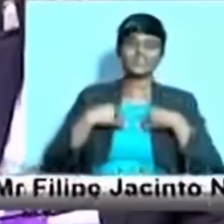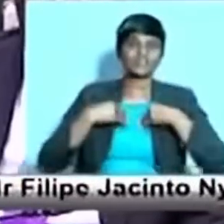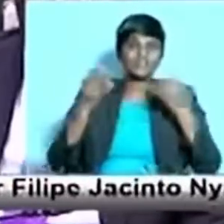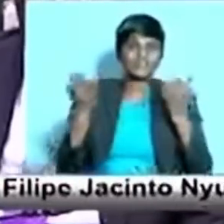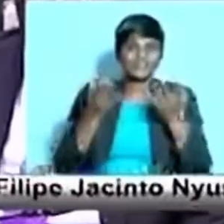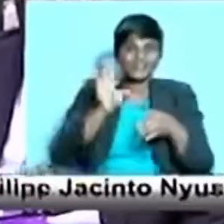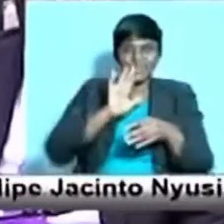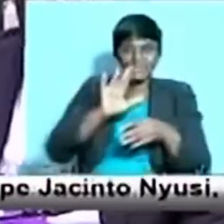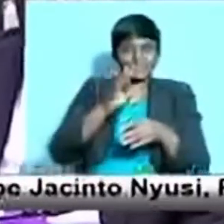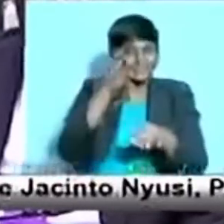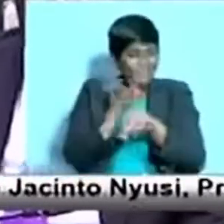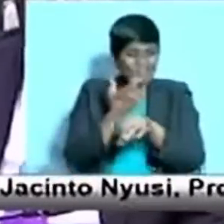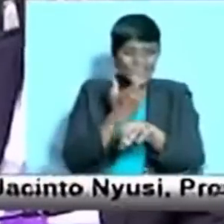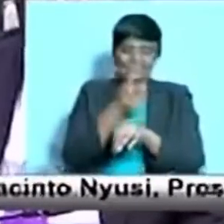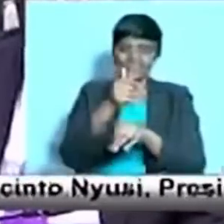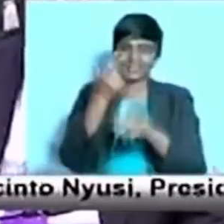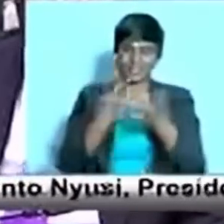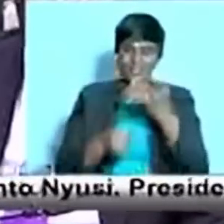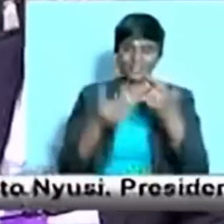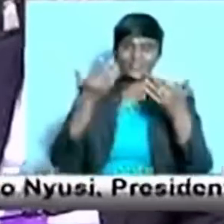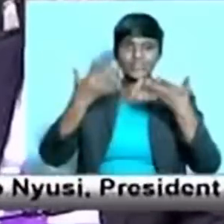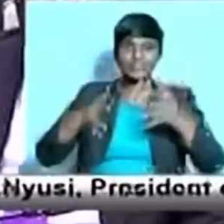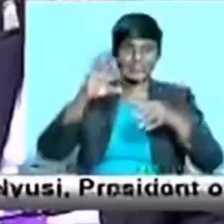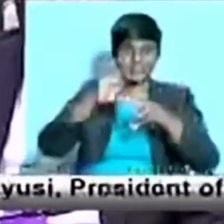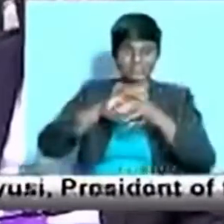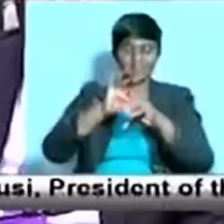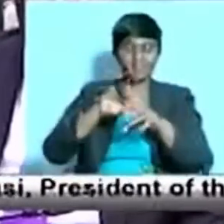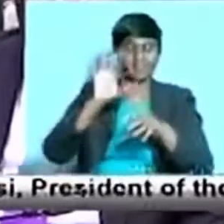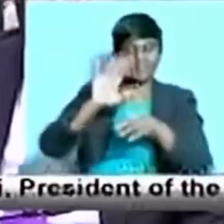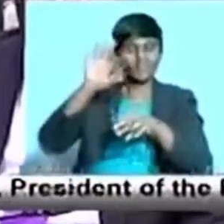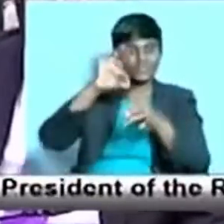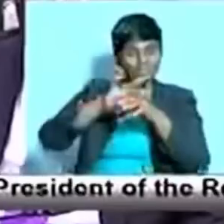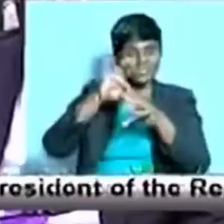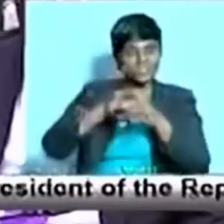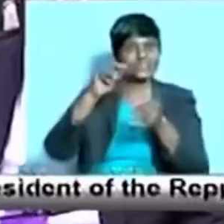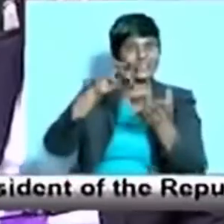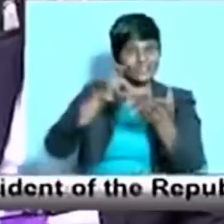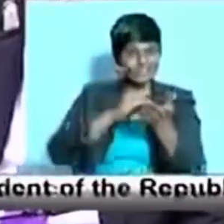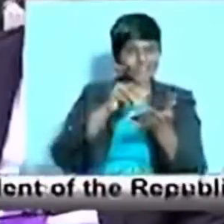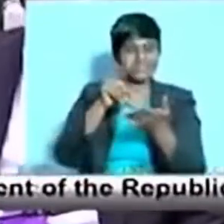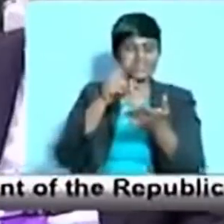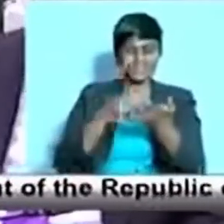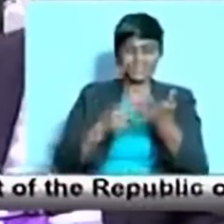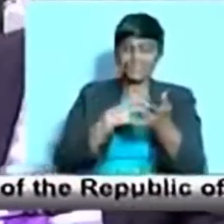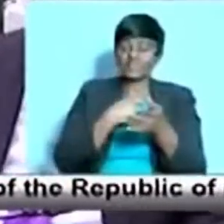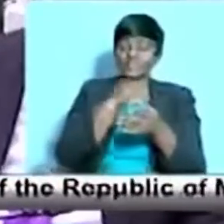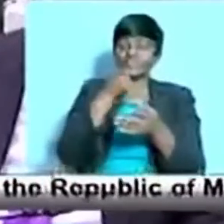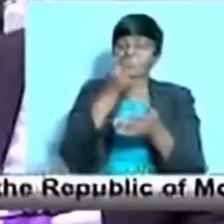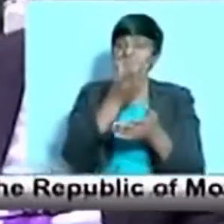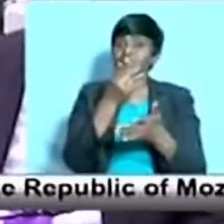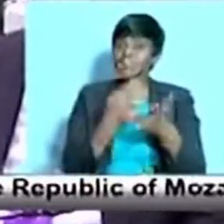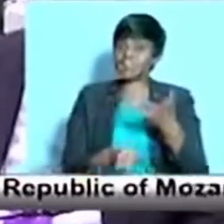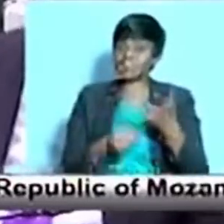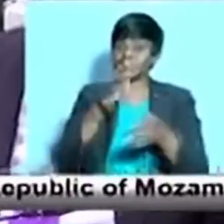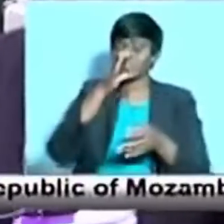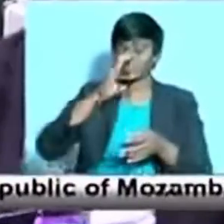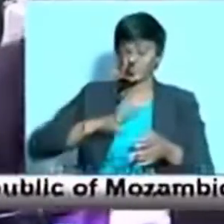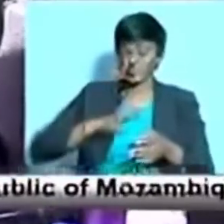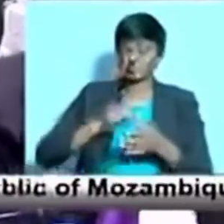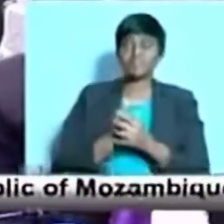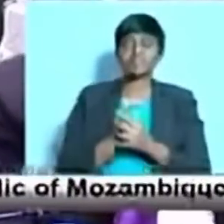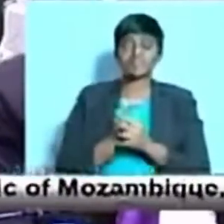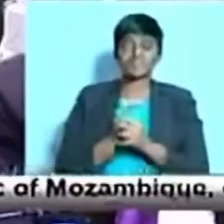the pill of losing an election by 1 million votes. What am I saying here, Madam?